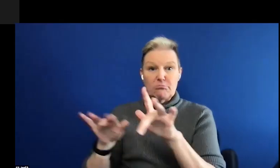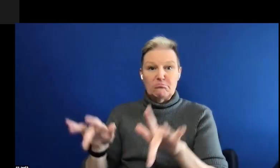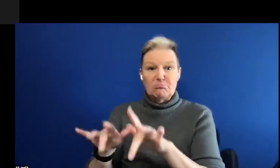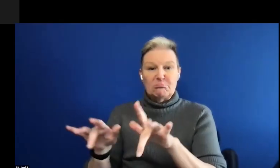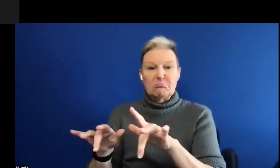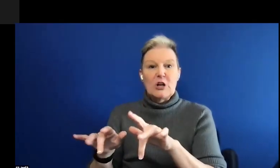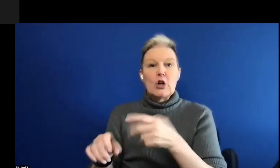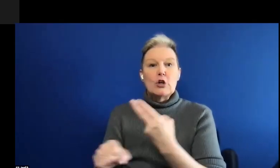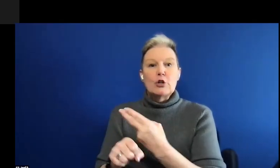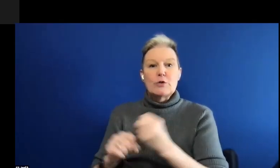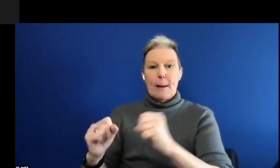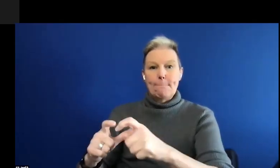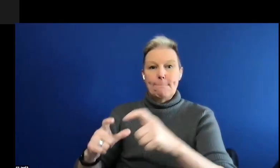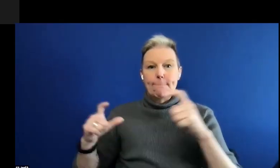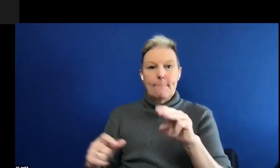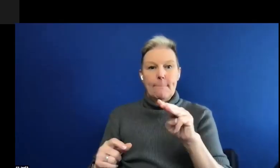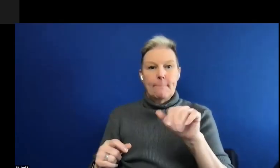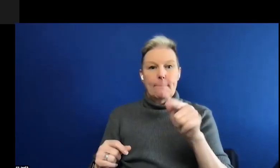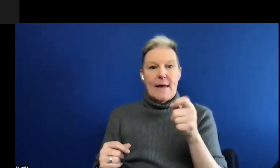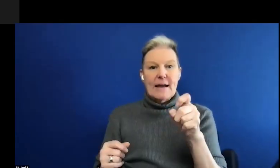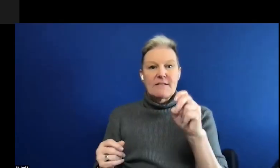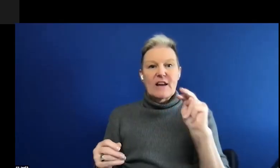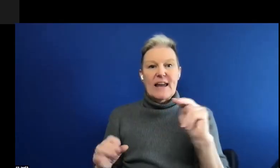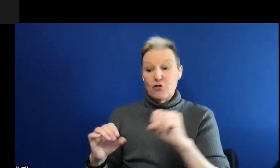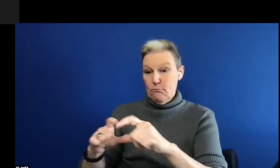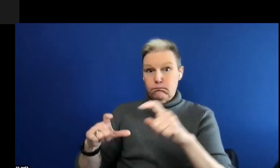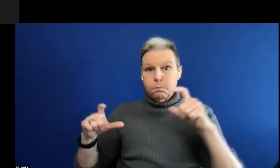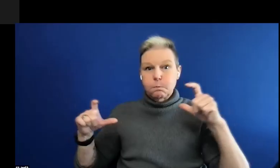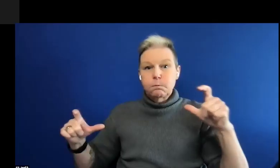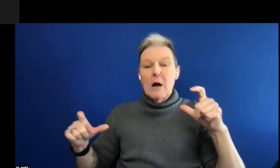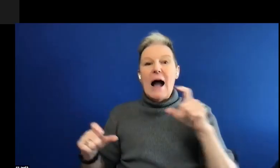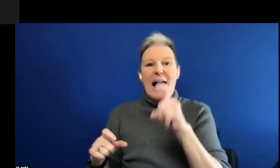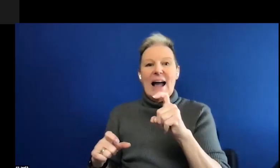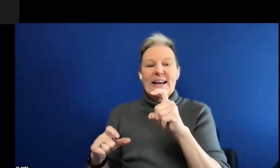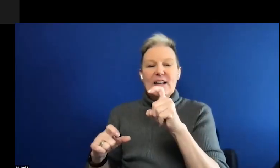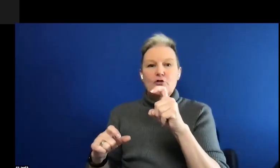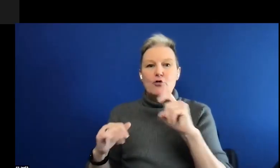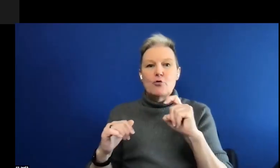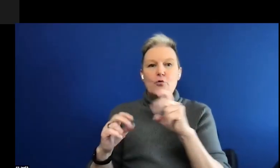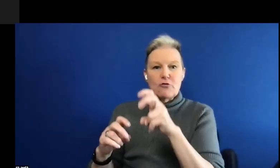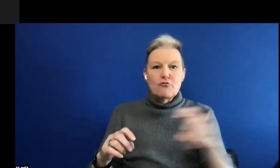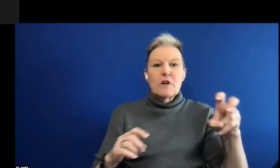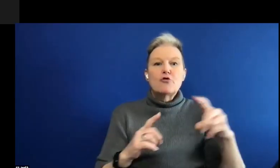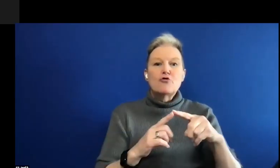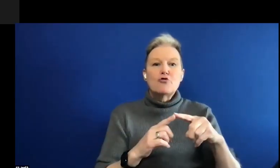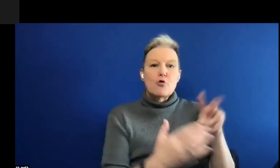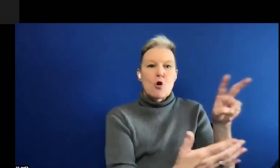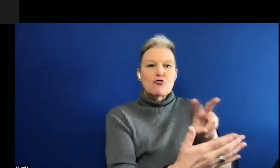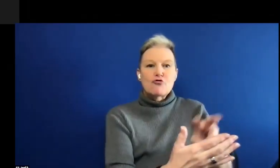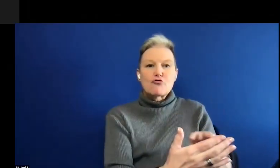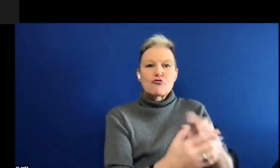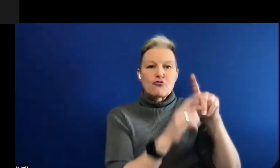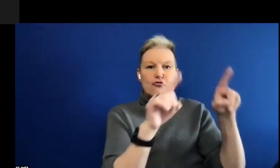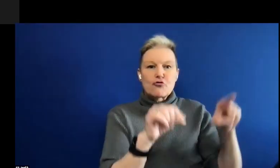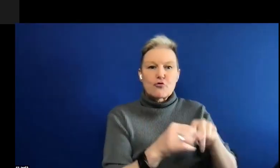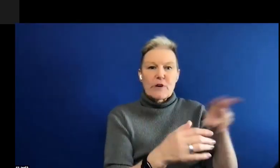using magnification to I need to advance to screen reader capabilities because my